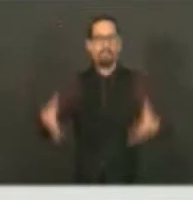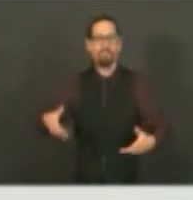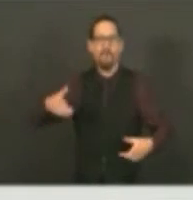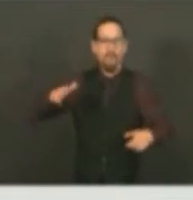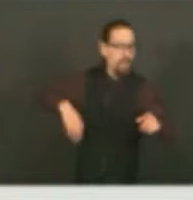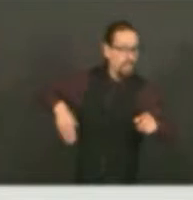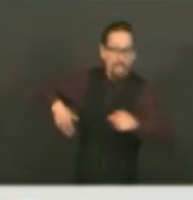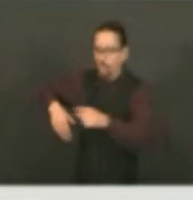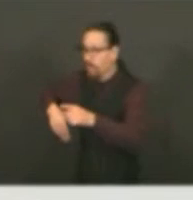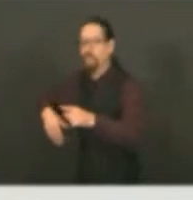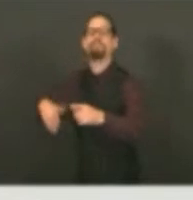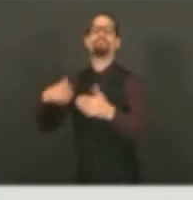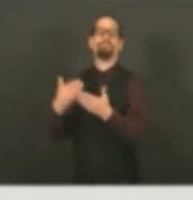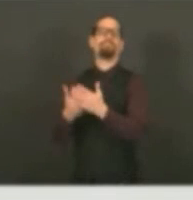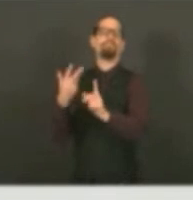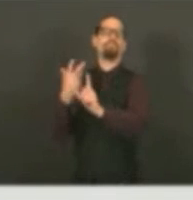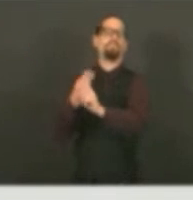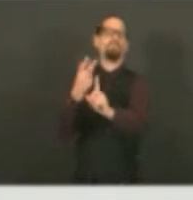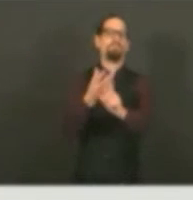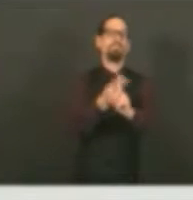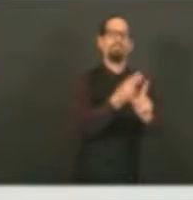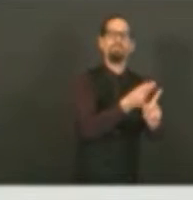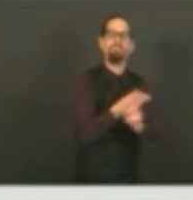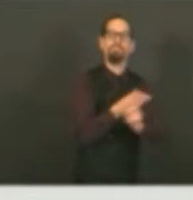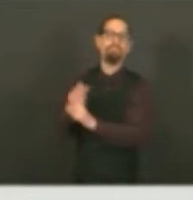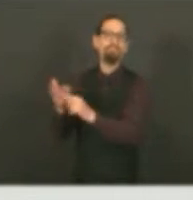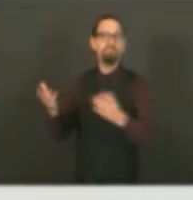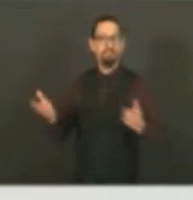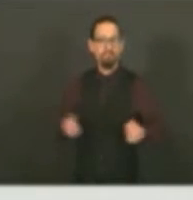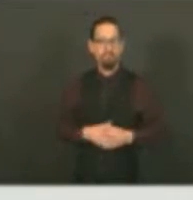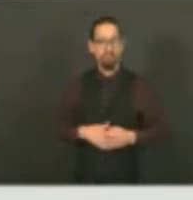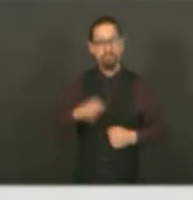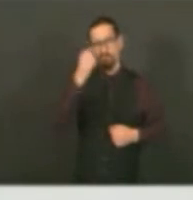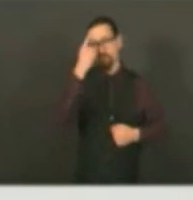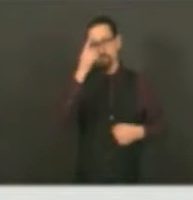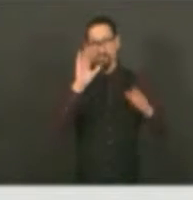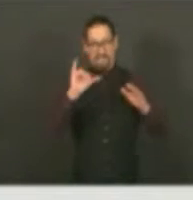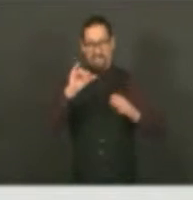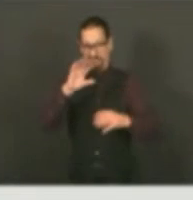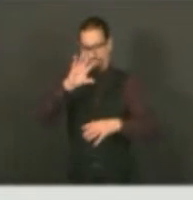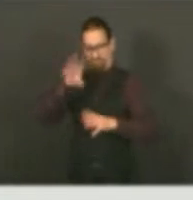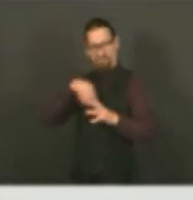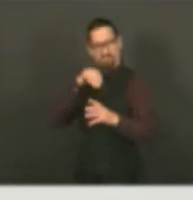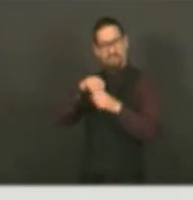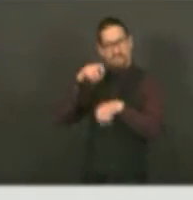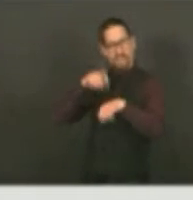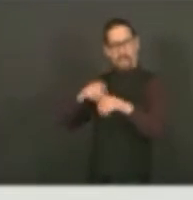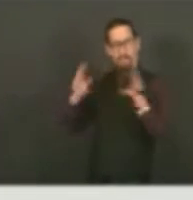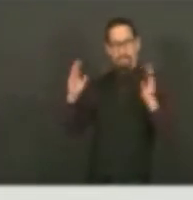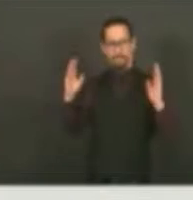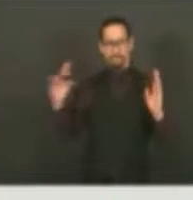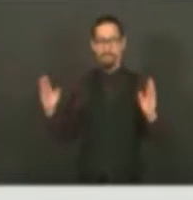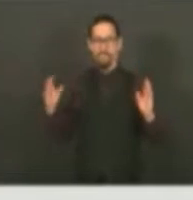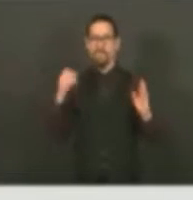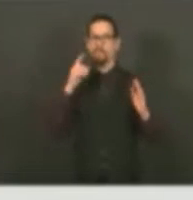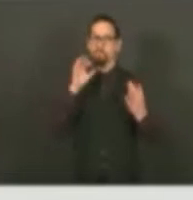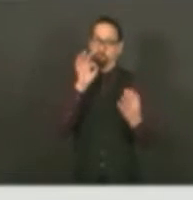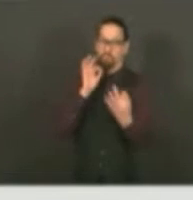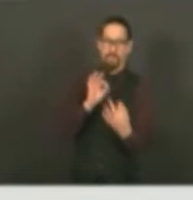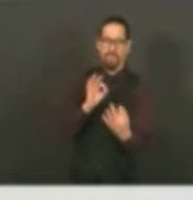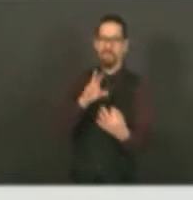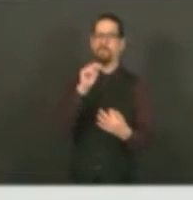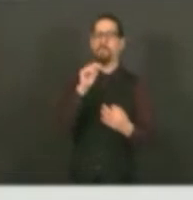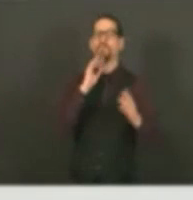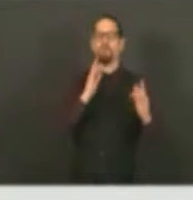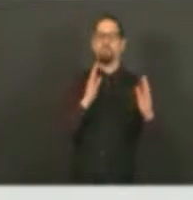eligible. While these dates are subject to change, and I just want to encourage people to be flexible and patient as we roll this out, we do anticipate phase